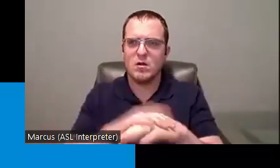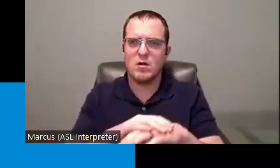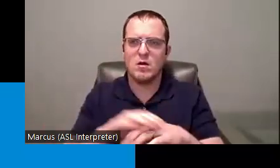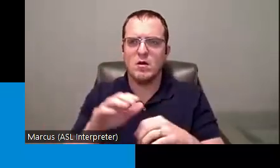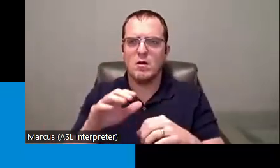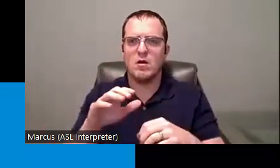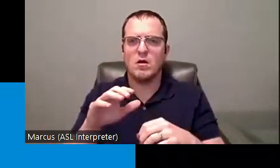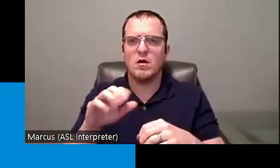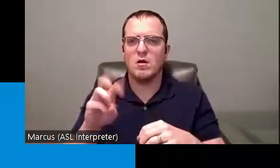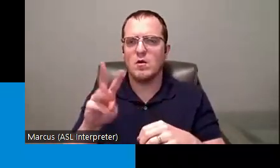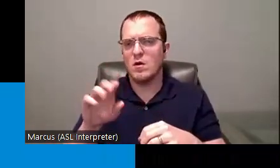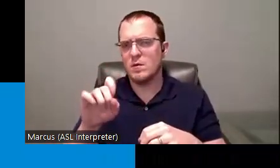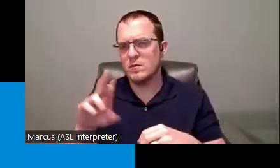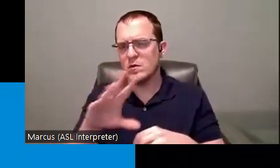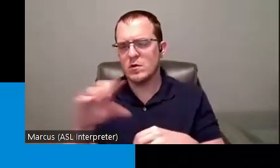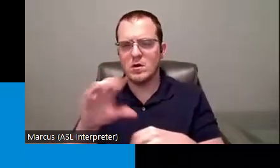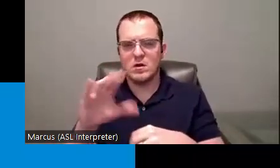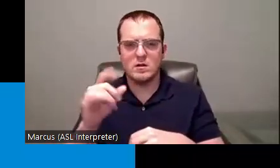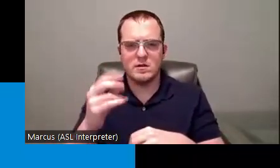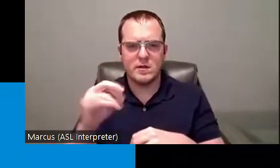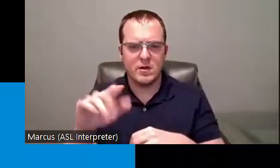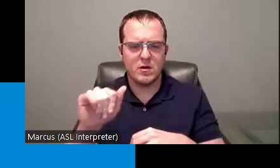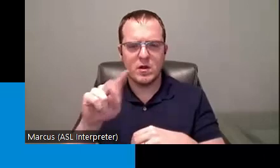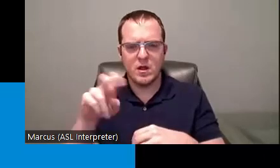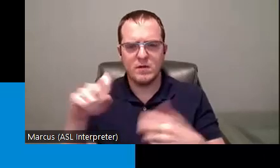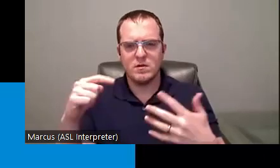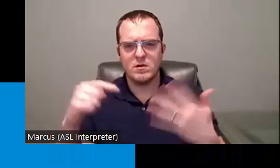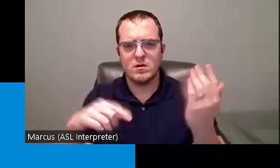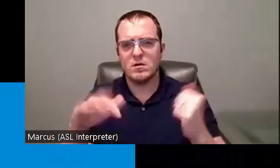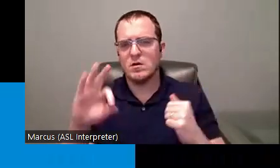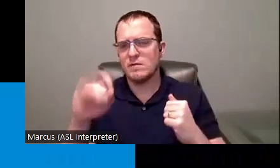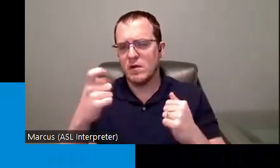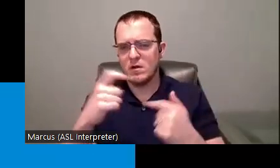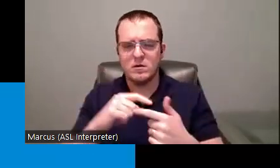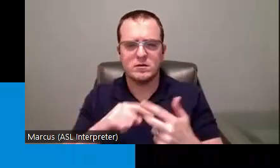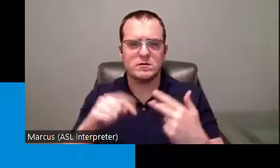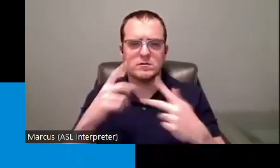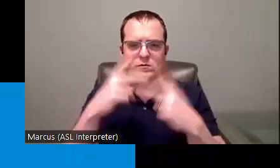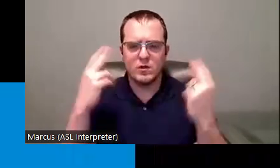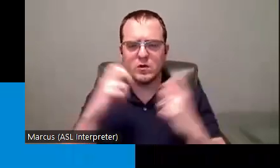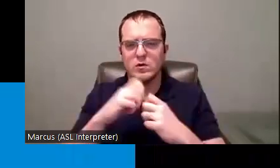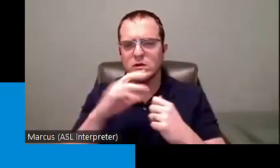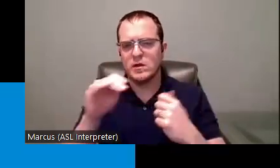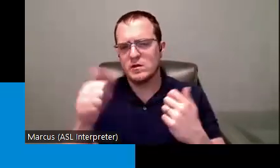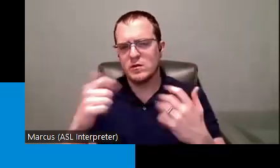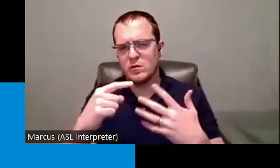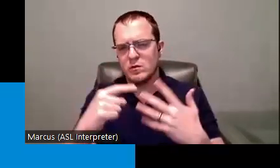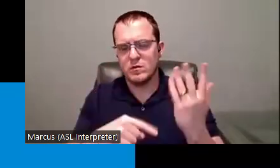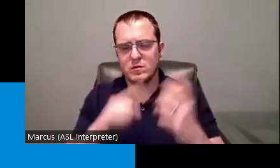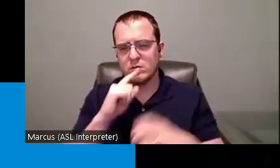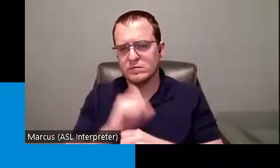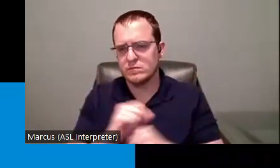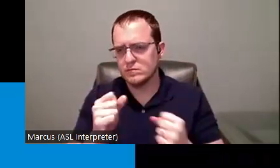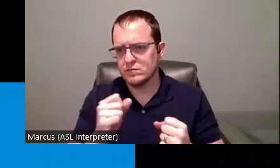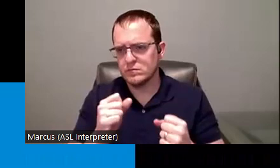Raleigh, Webster, and portions of Center Avenue, as well as foxes, raccoons, and so forth, who